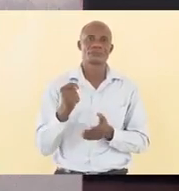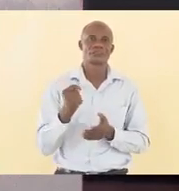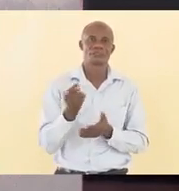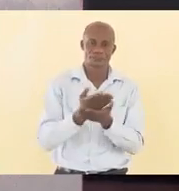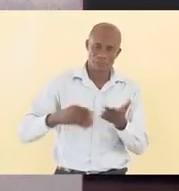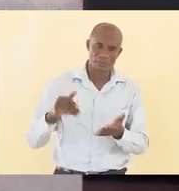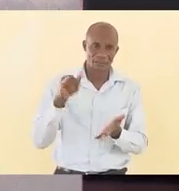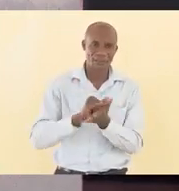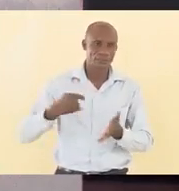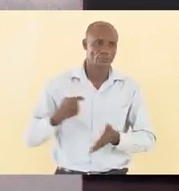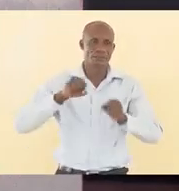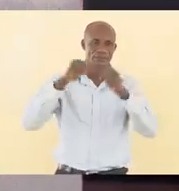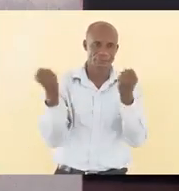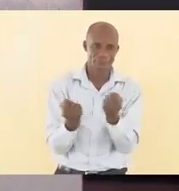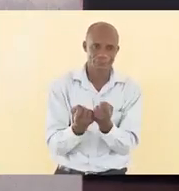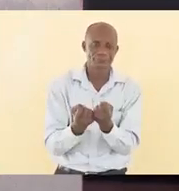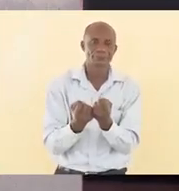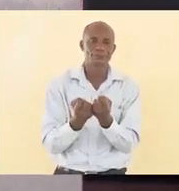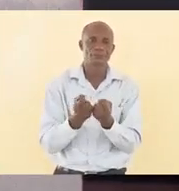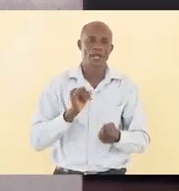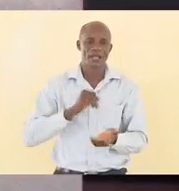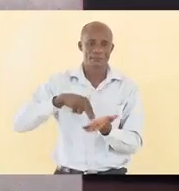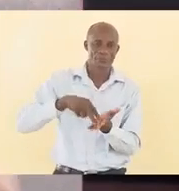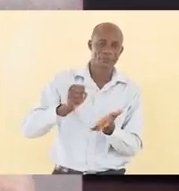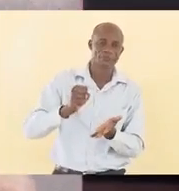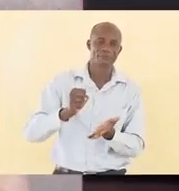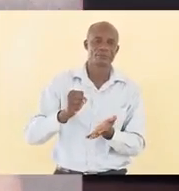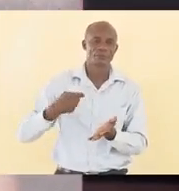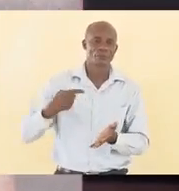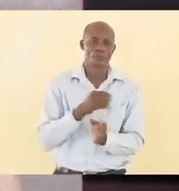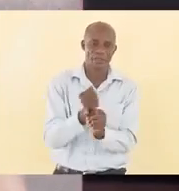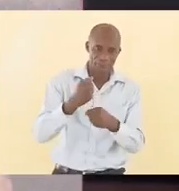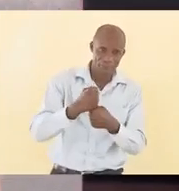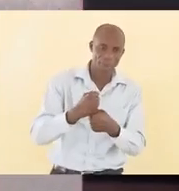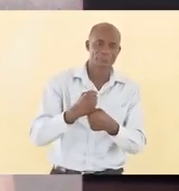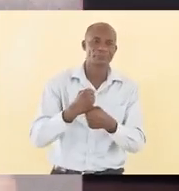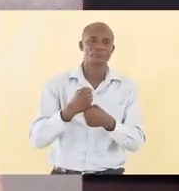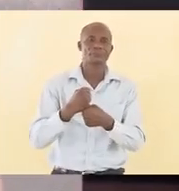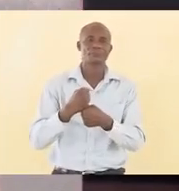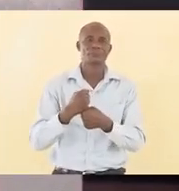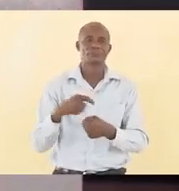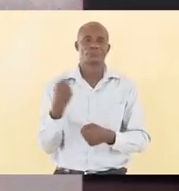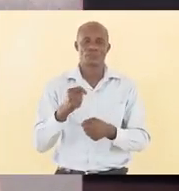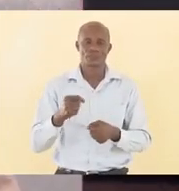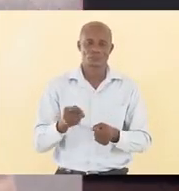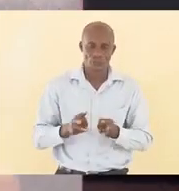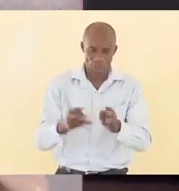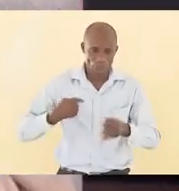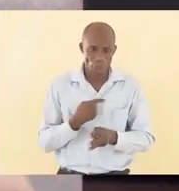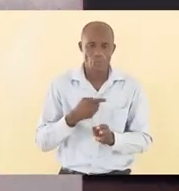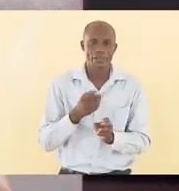the elements with which we were socialized, by socialized I mean we were nurtured. The